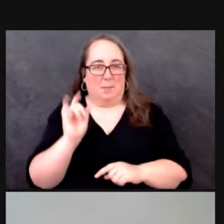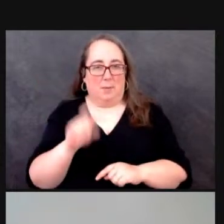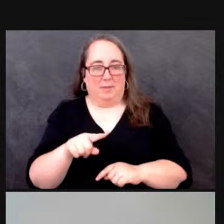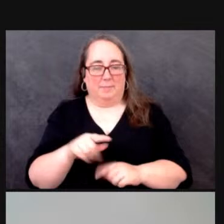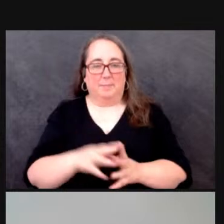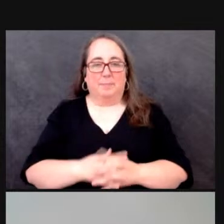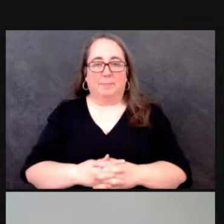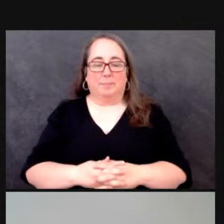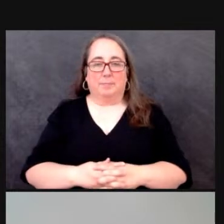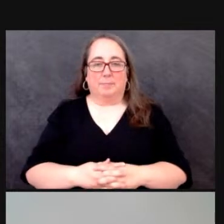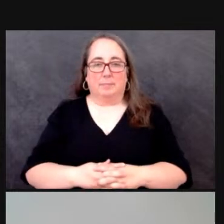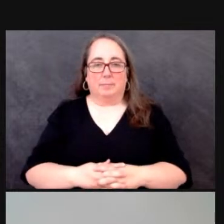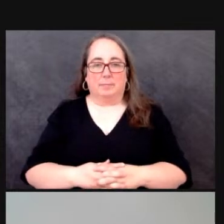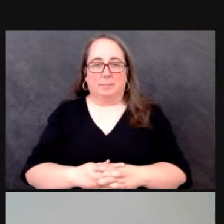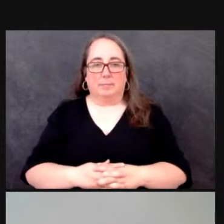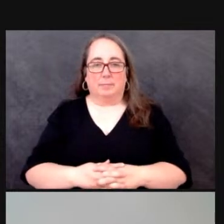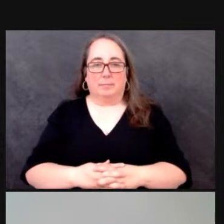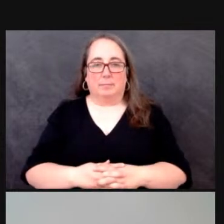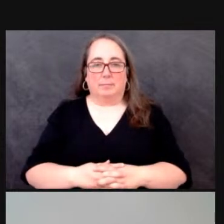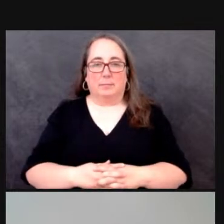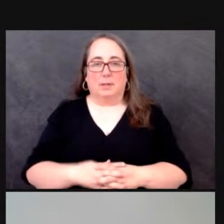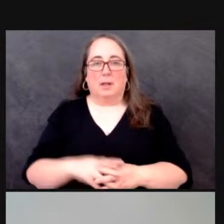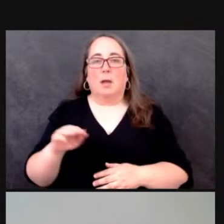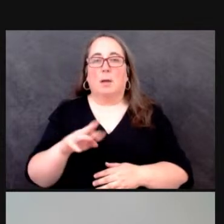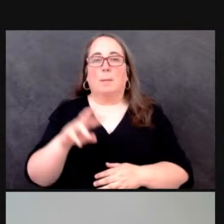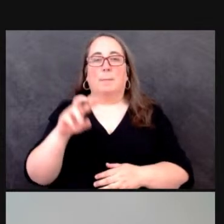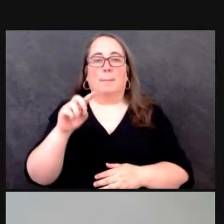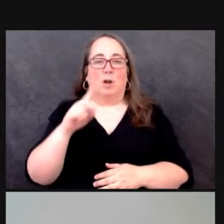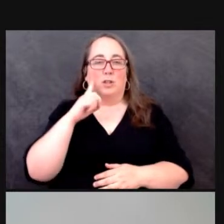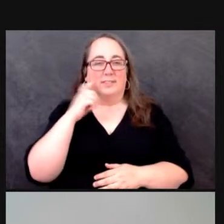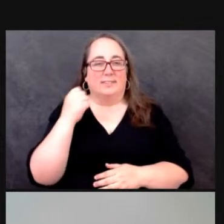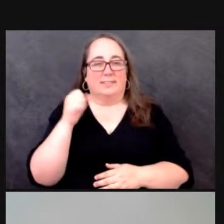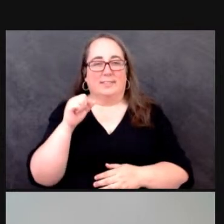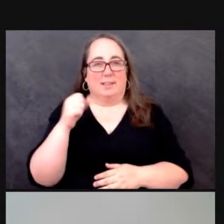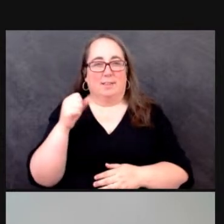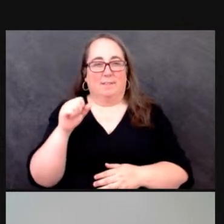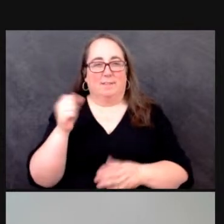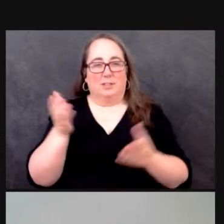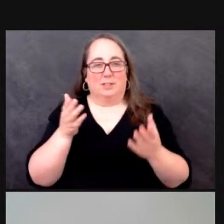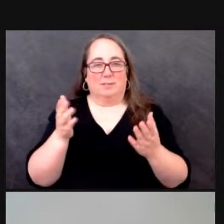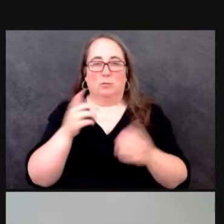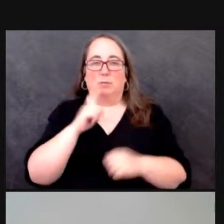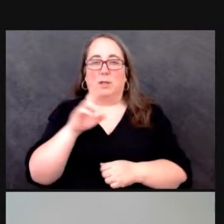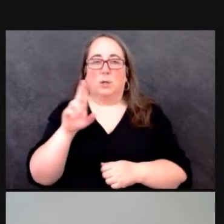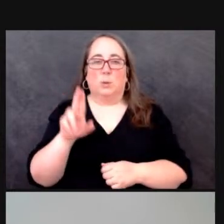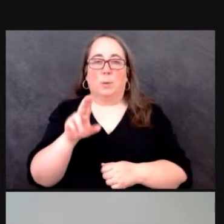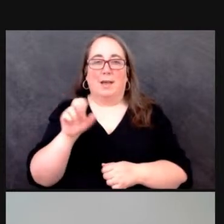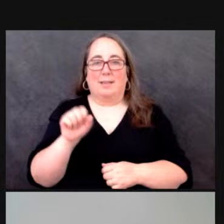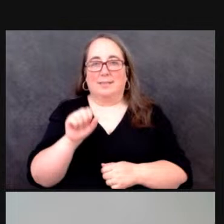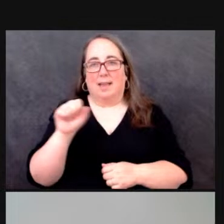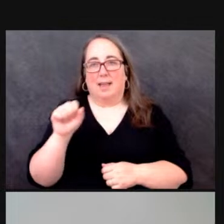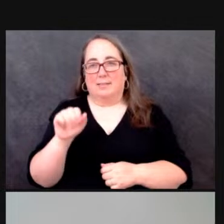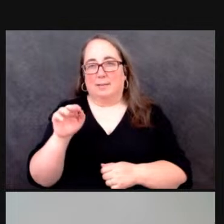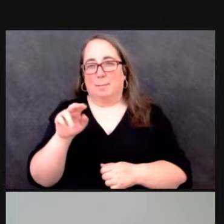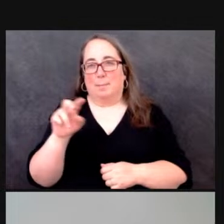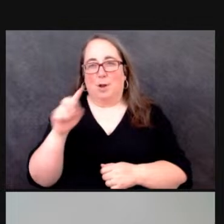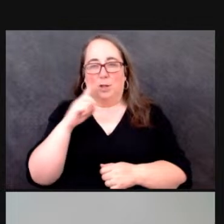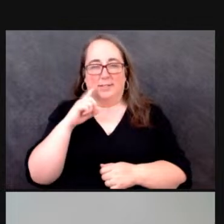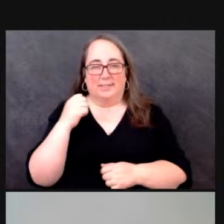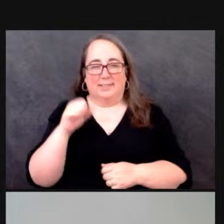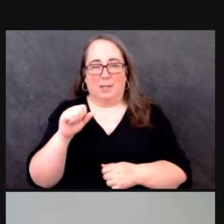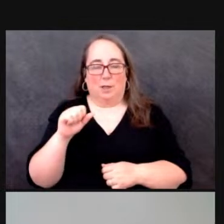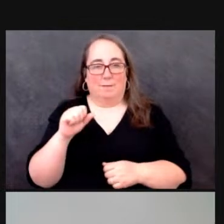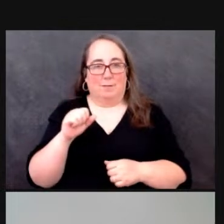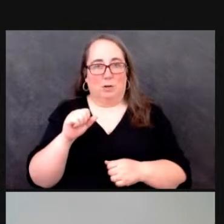question. The Maryland Silver Service, or more specifically, the USS Maryland Silver Service, is an